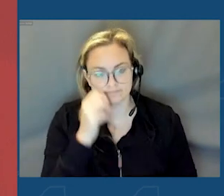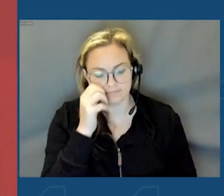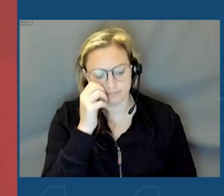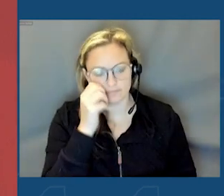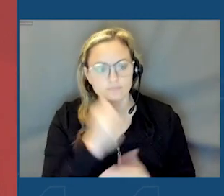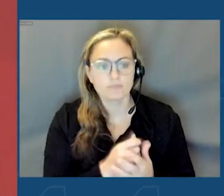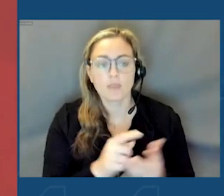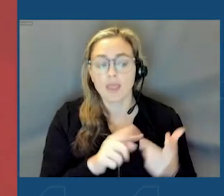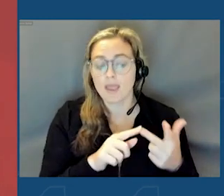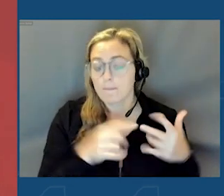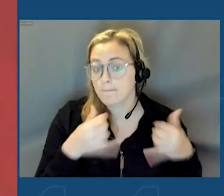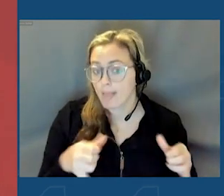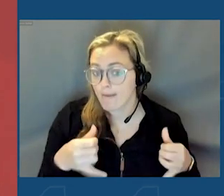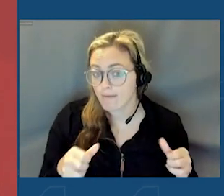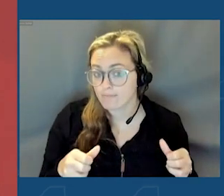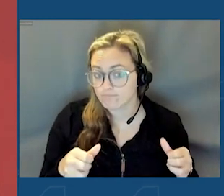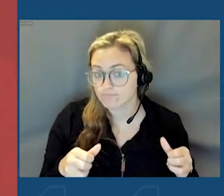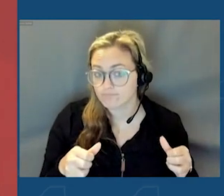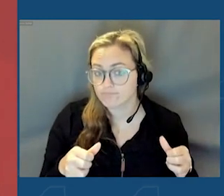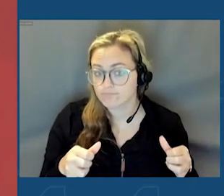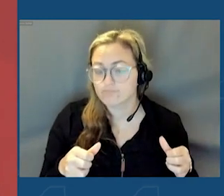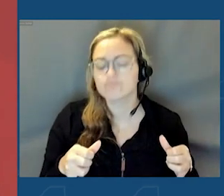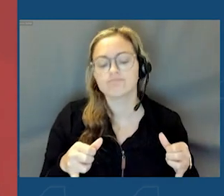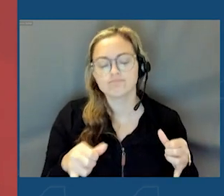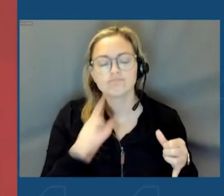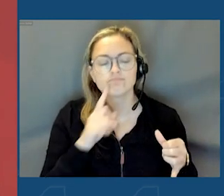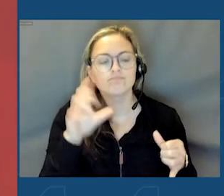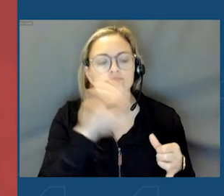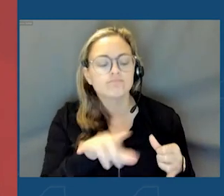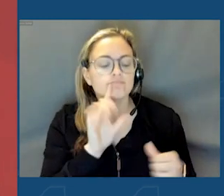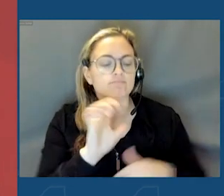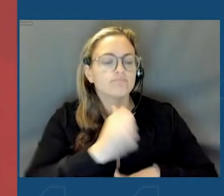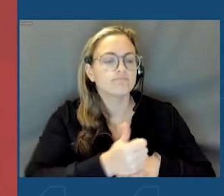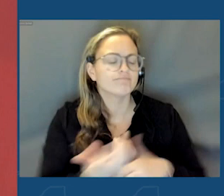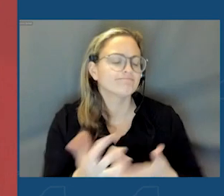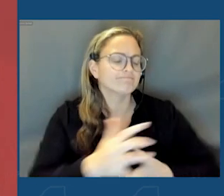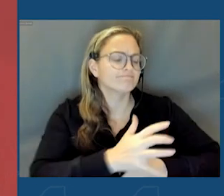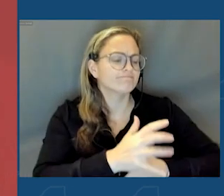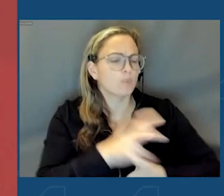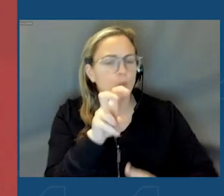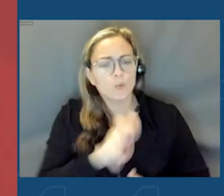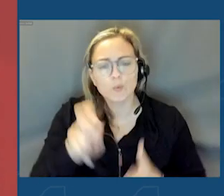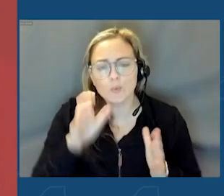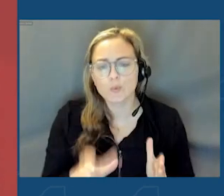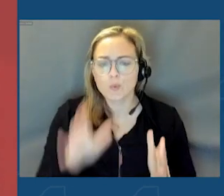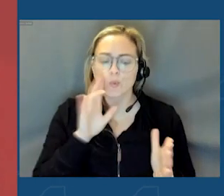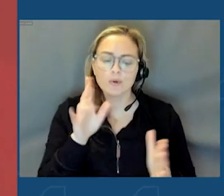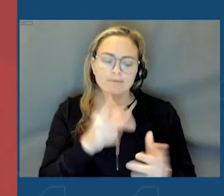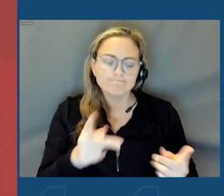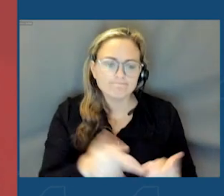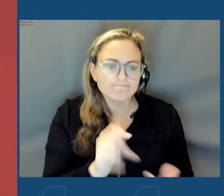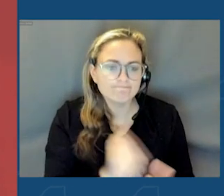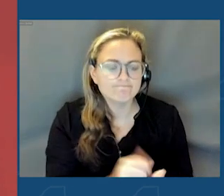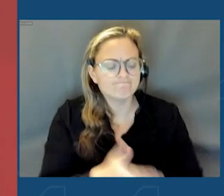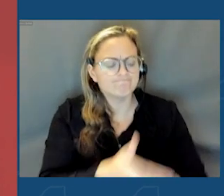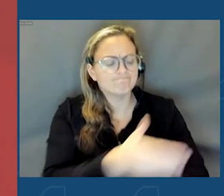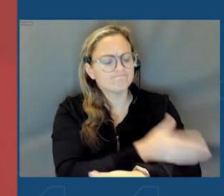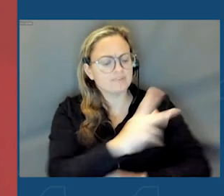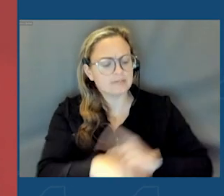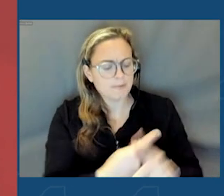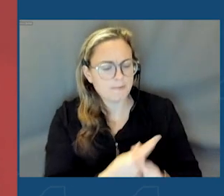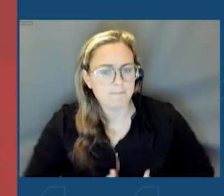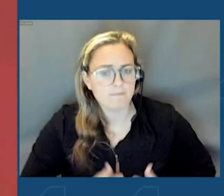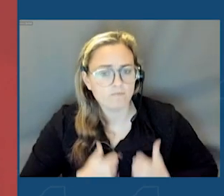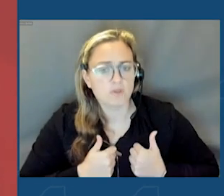PLAY initiative, the Council seeks to position the region as a premier tourist destination and enhance quality of life for those who live